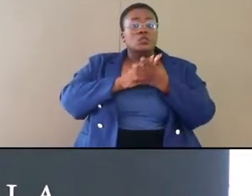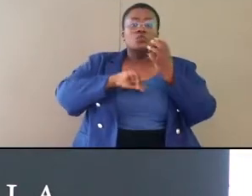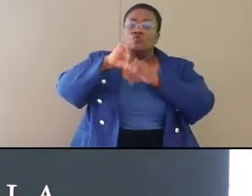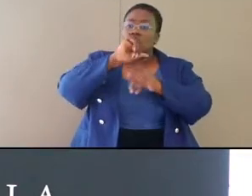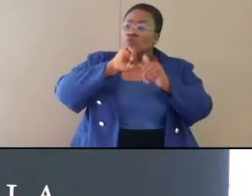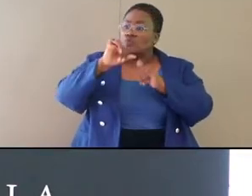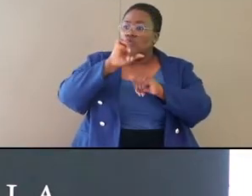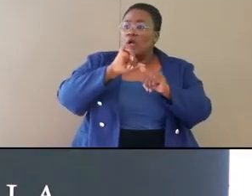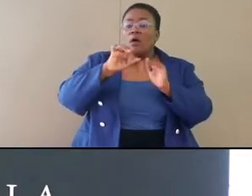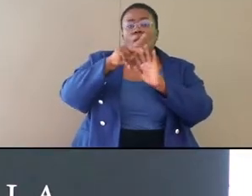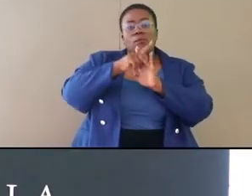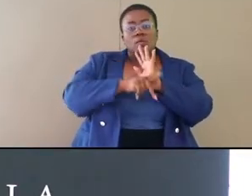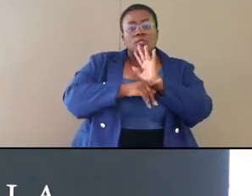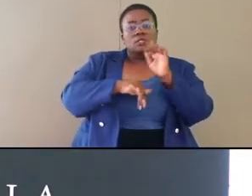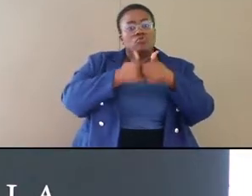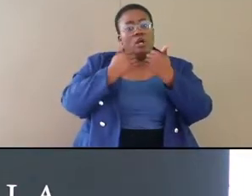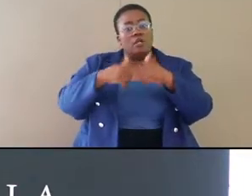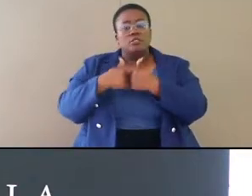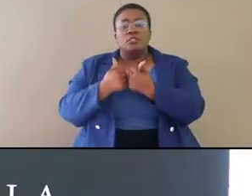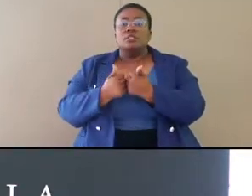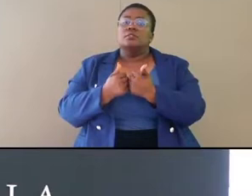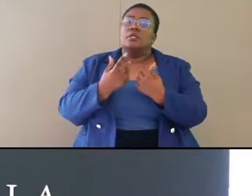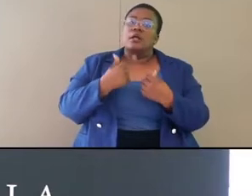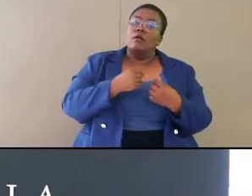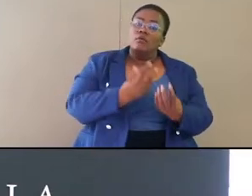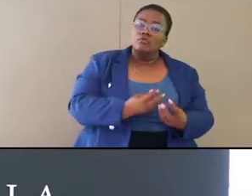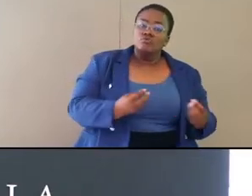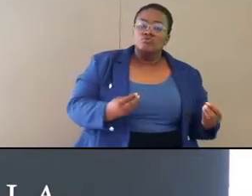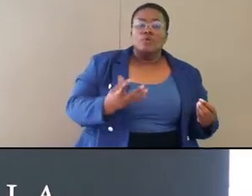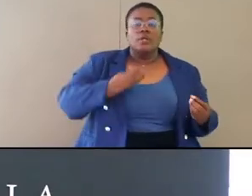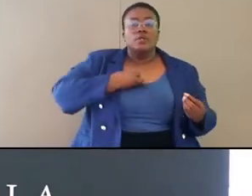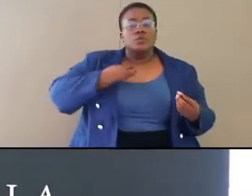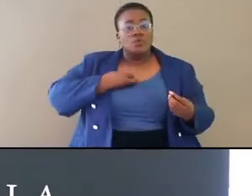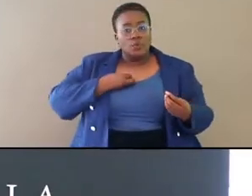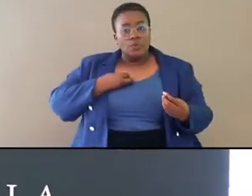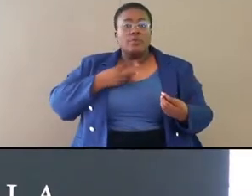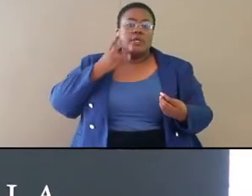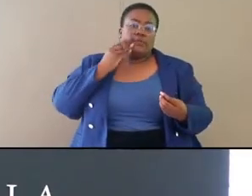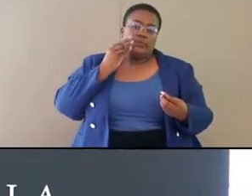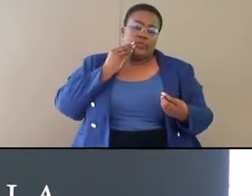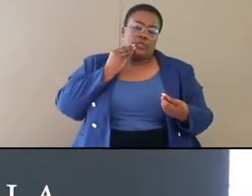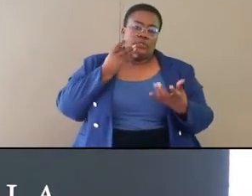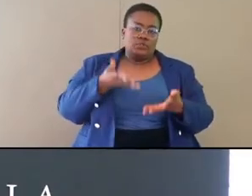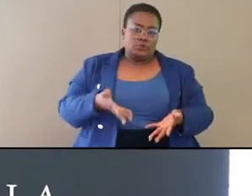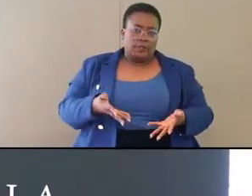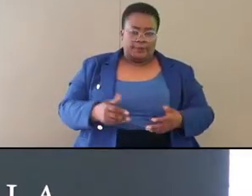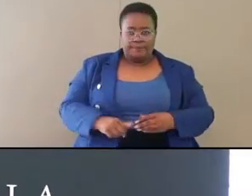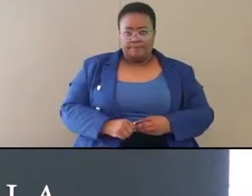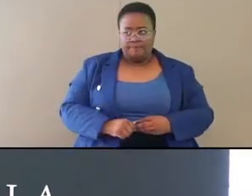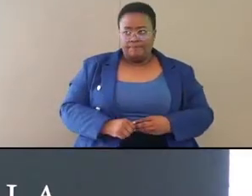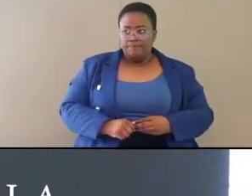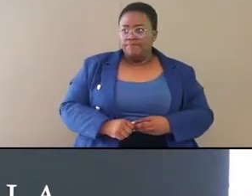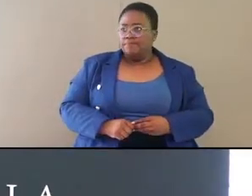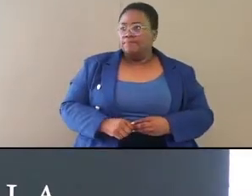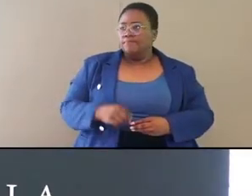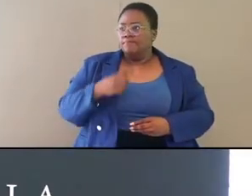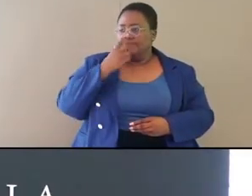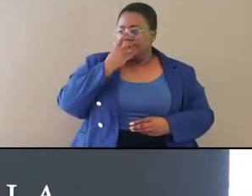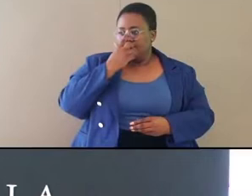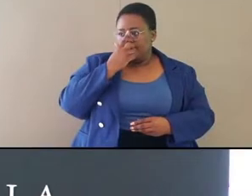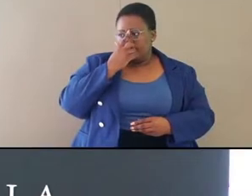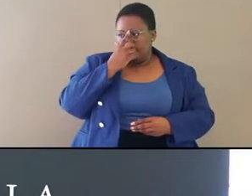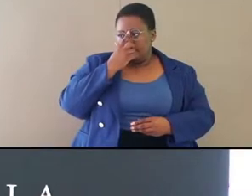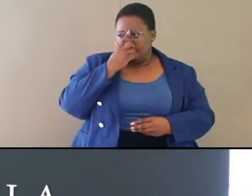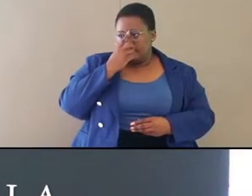and youth are encountering in communities throughout the country today? We must not remiss of the